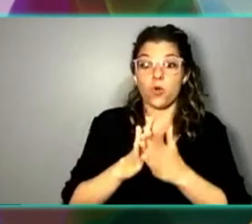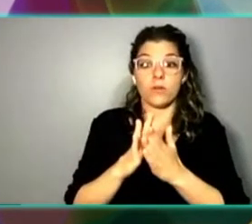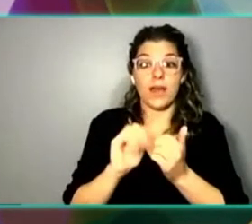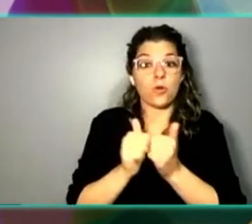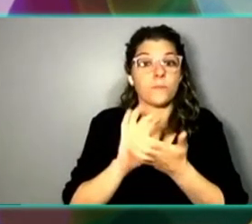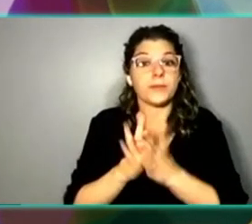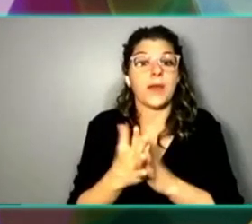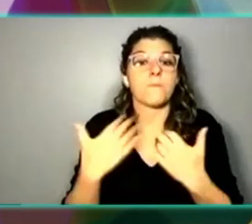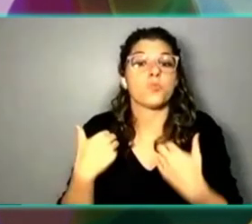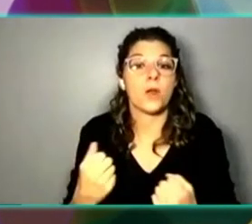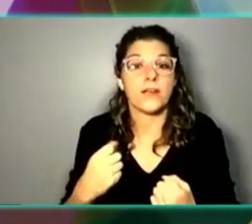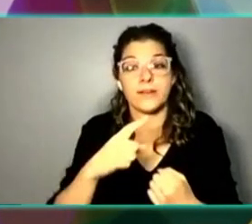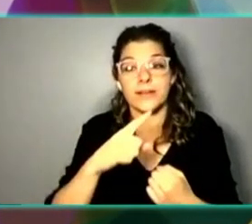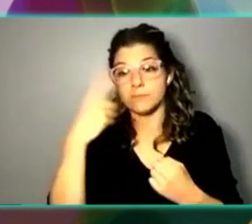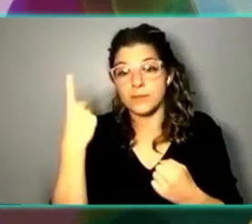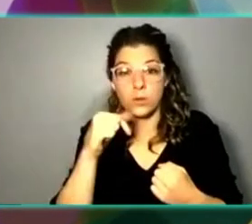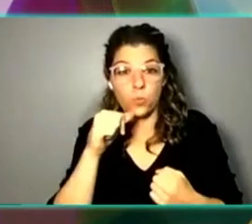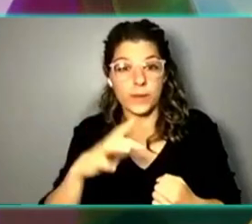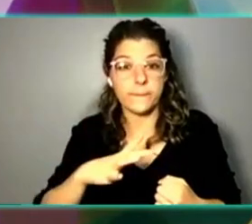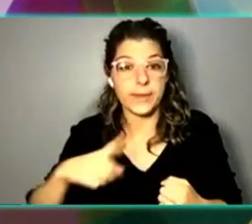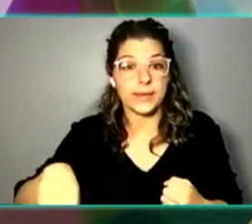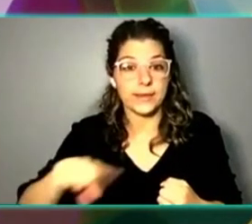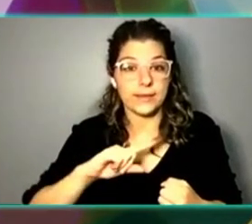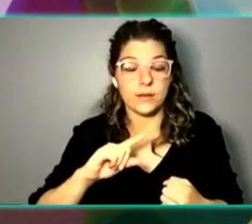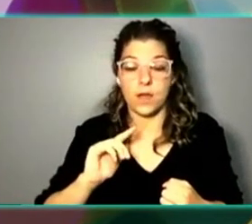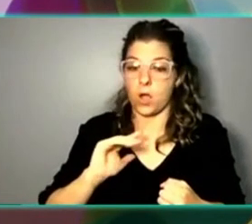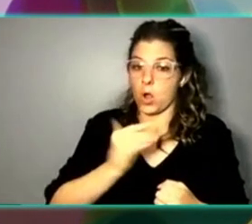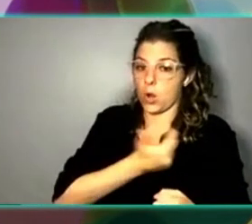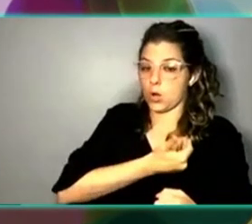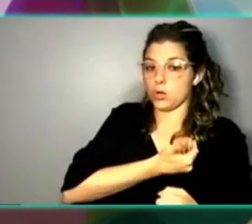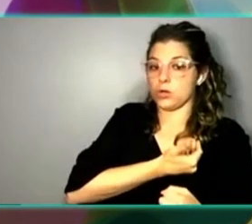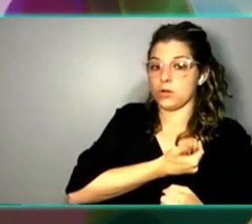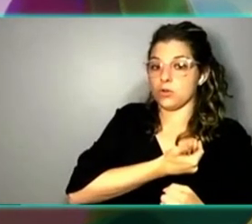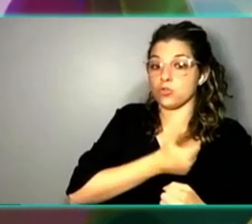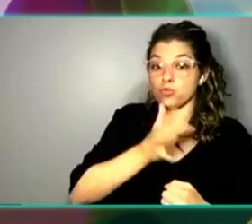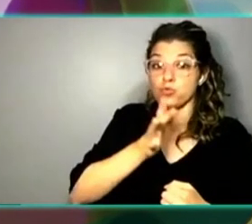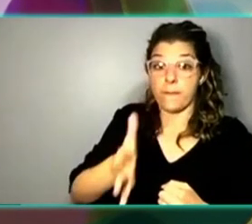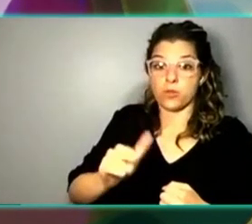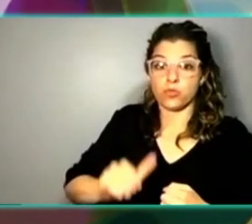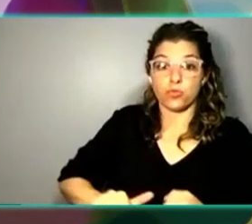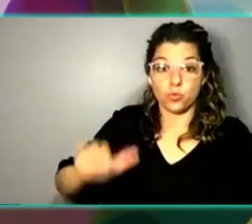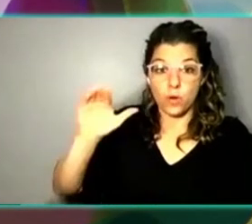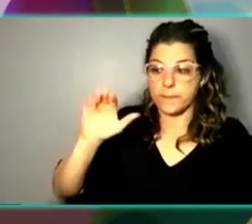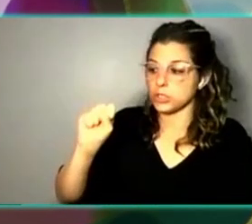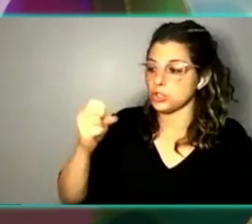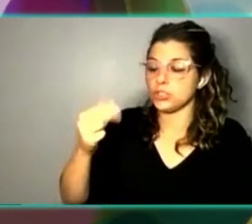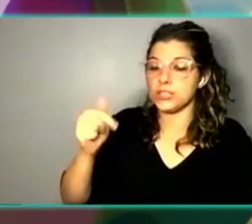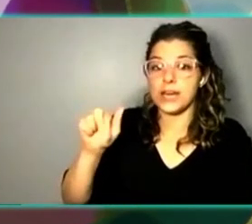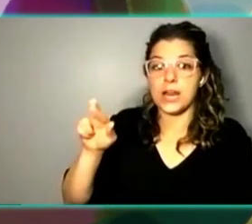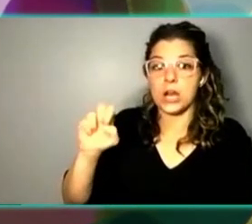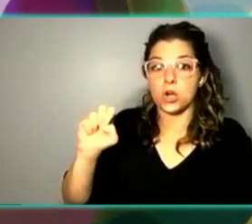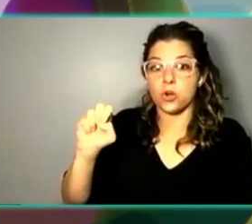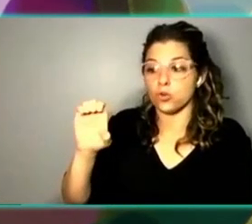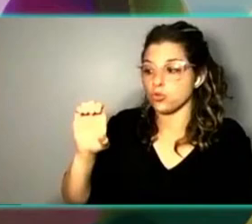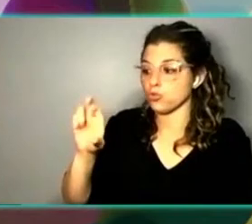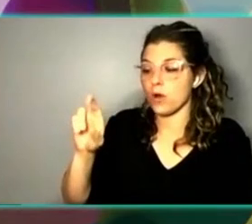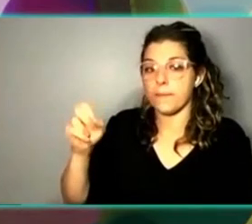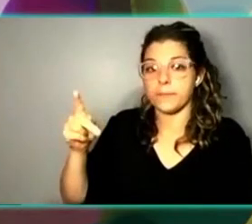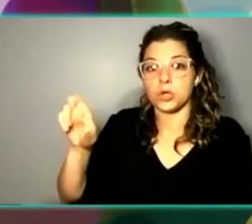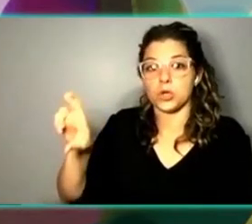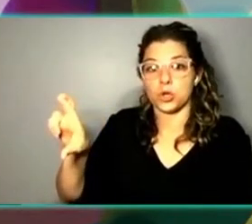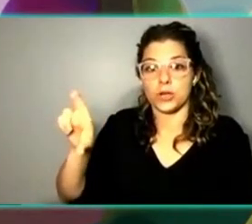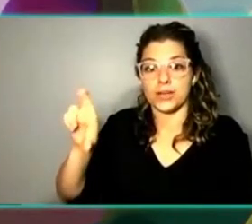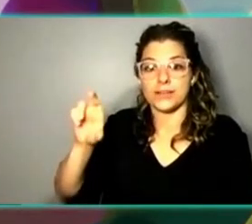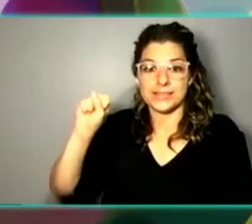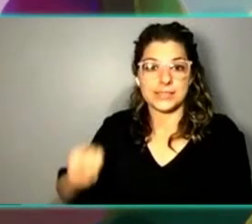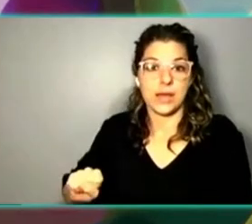know, as Black women, our grandmother grew up as a sharecropper in the South. She was the daughter of a sharecropper. They